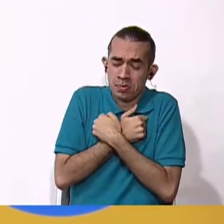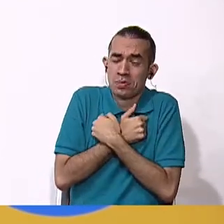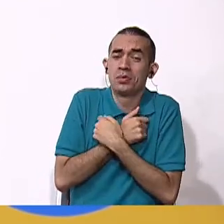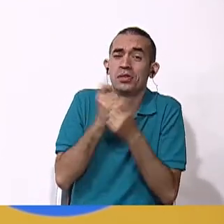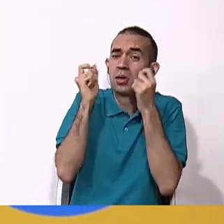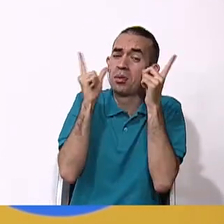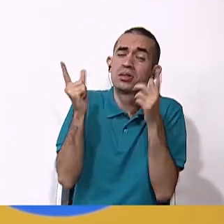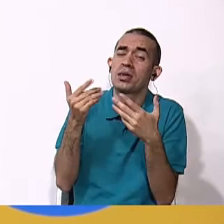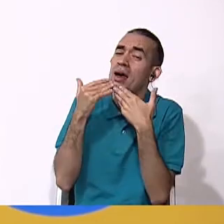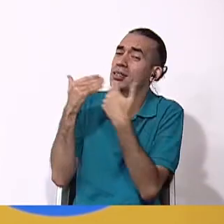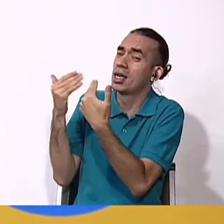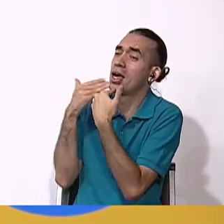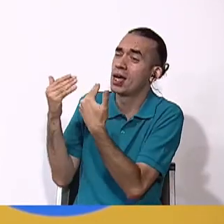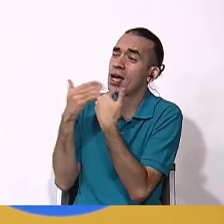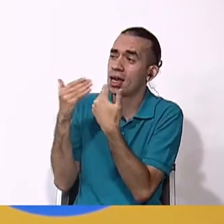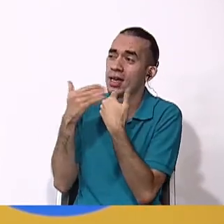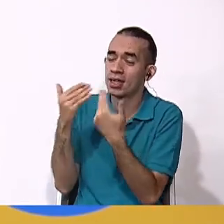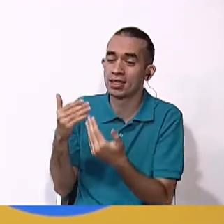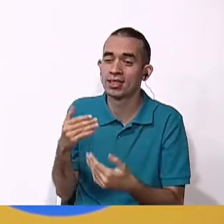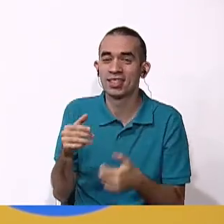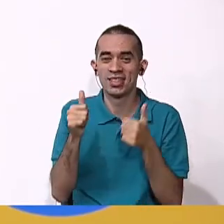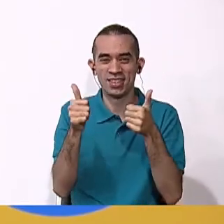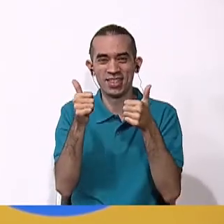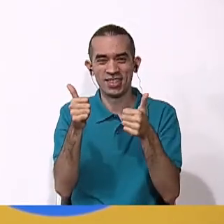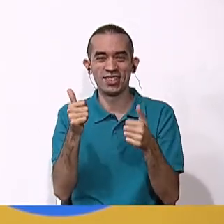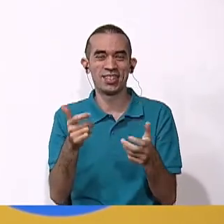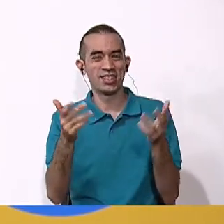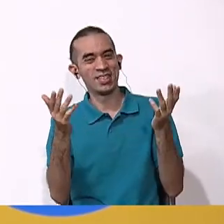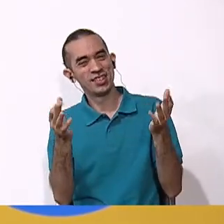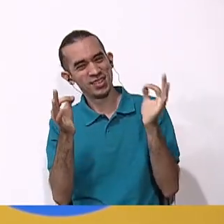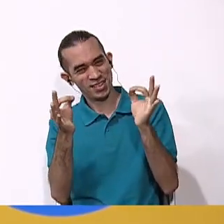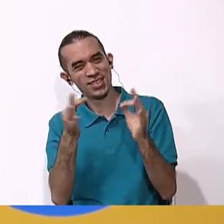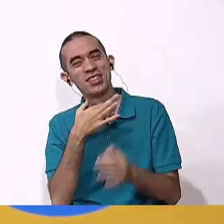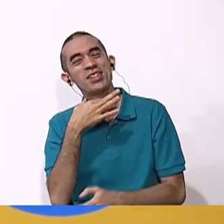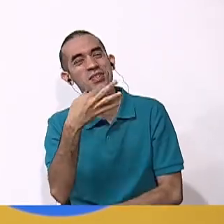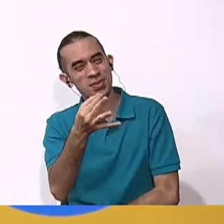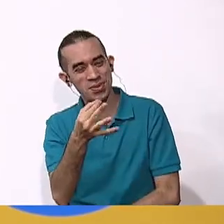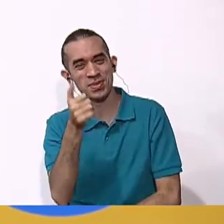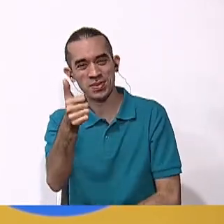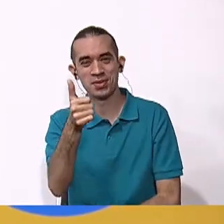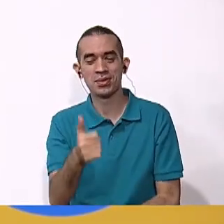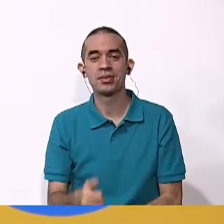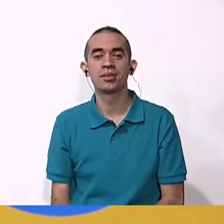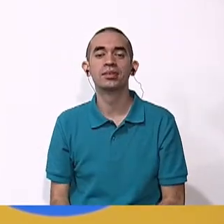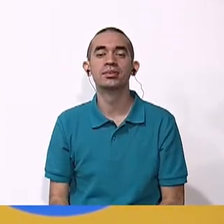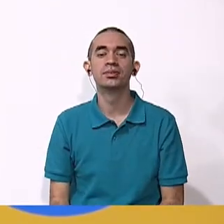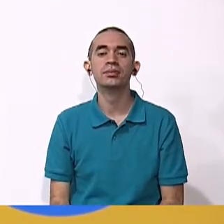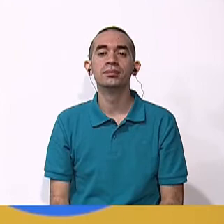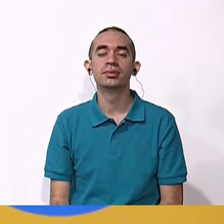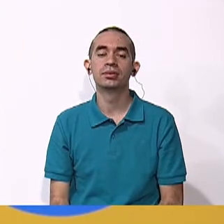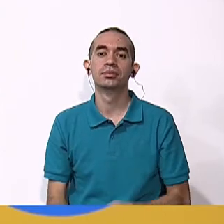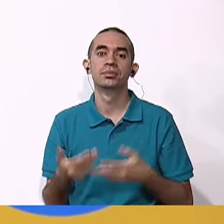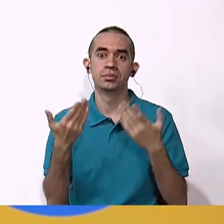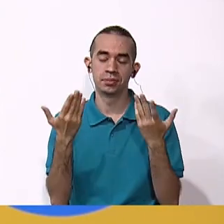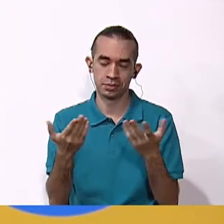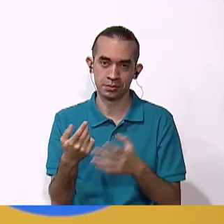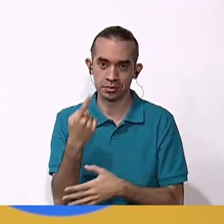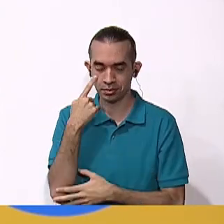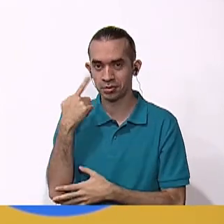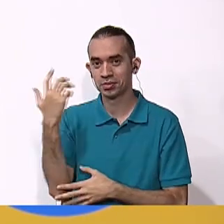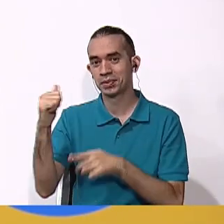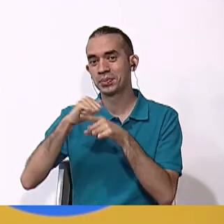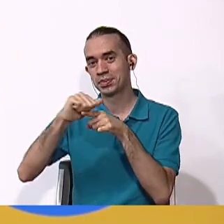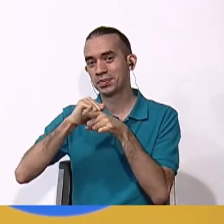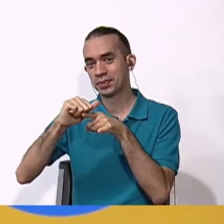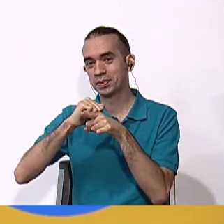surprise. Thank you. You're welcome. Very good. Now, let's see a